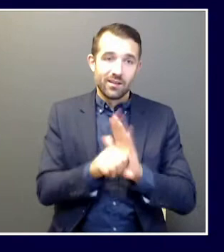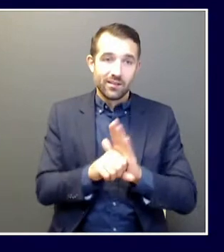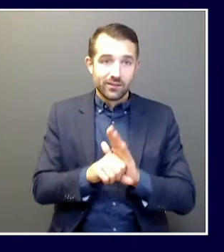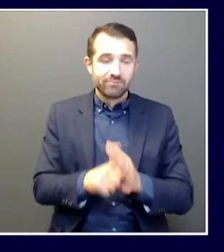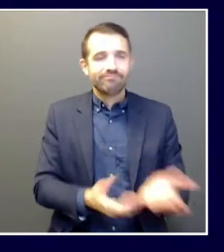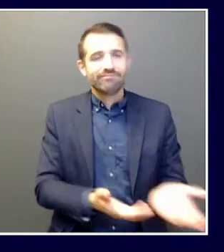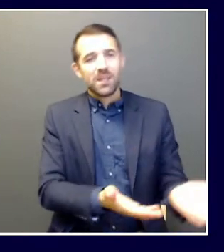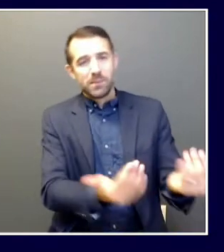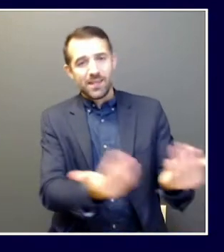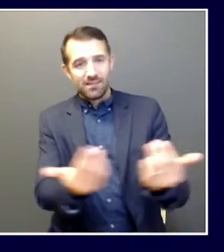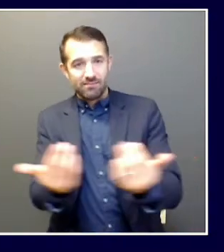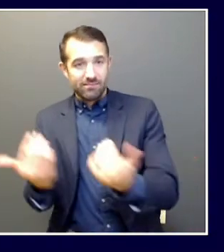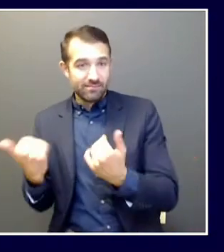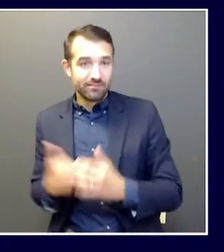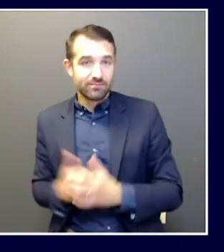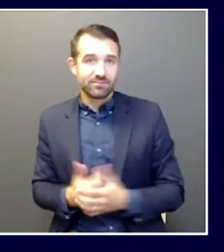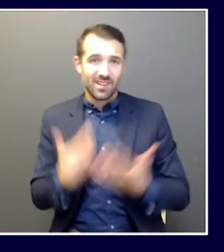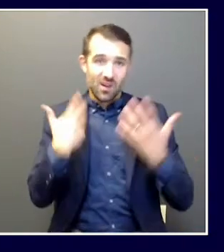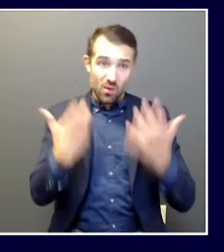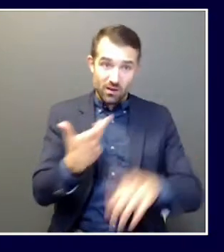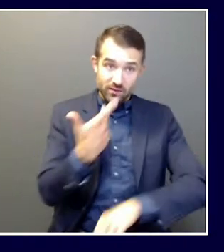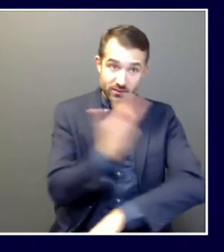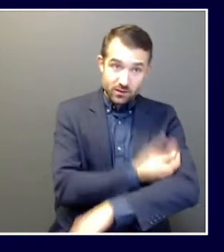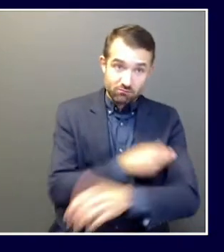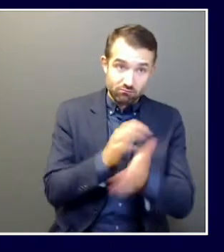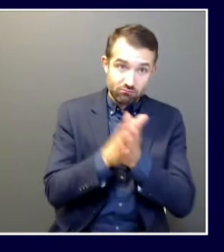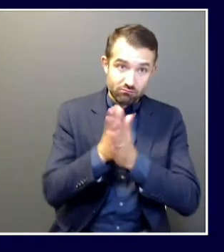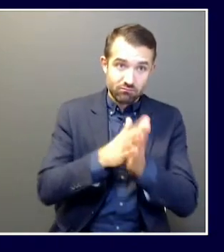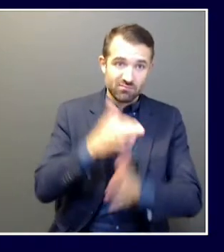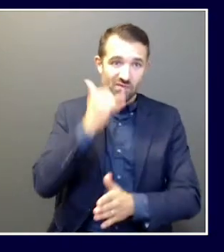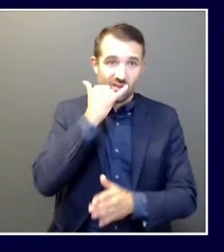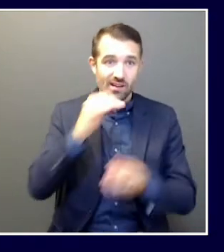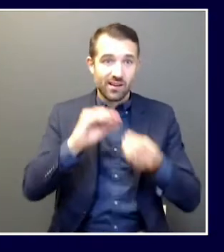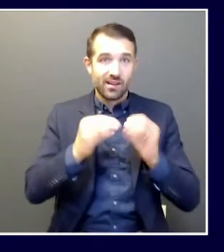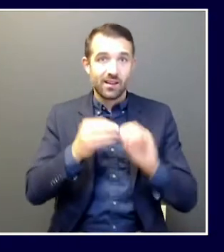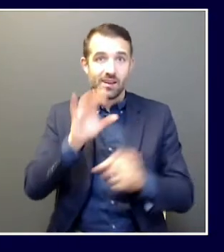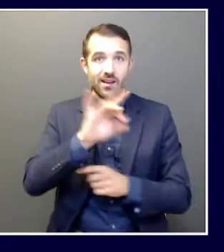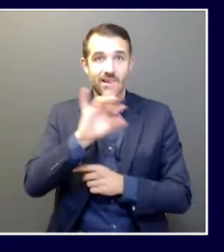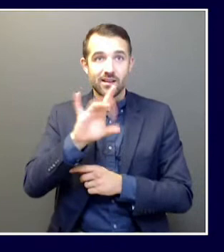a COVID-19 vaccine can call